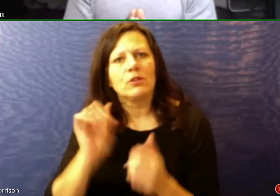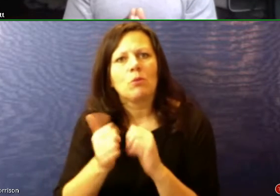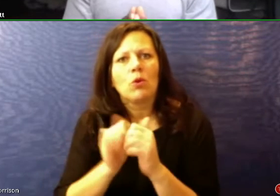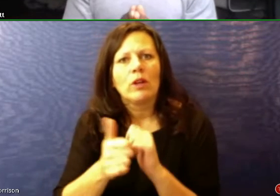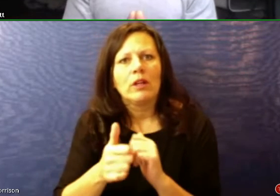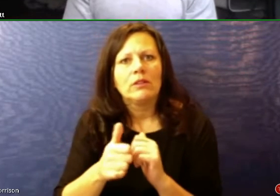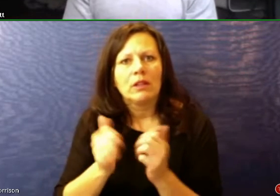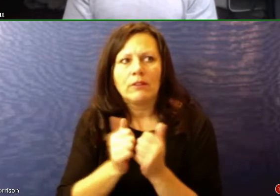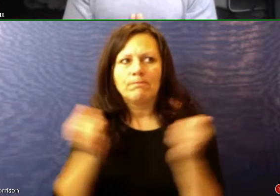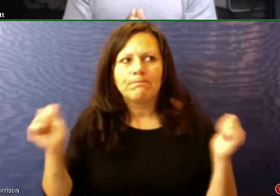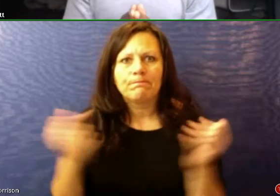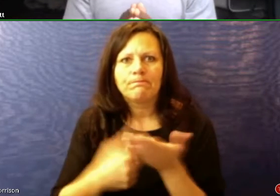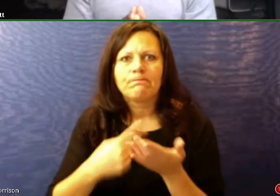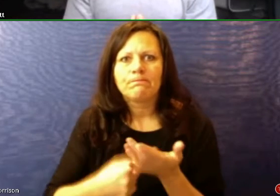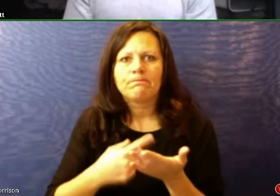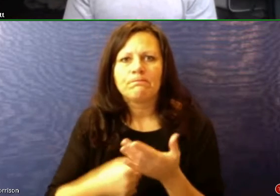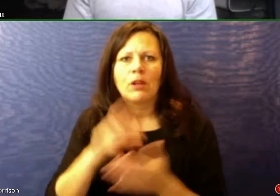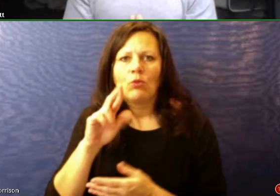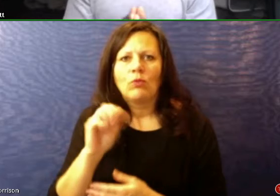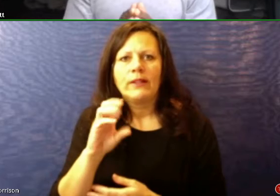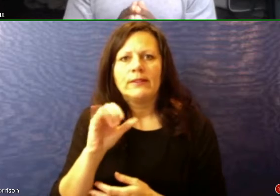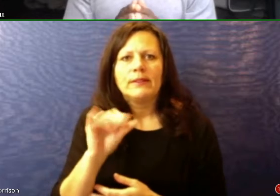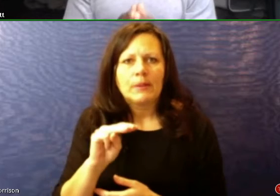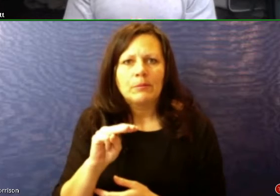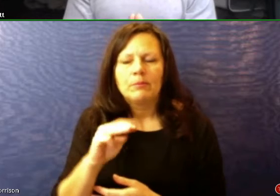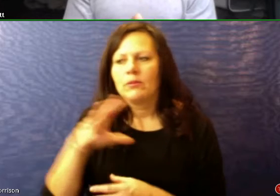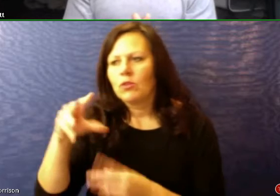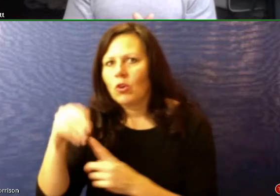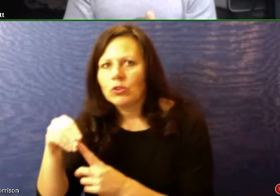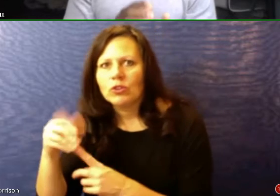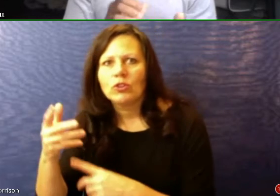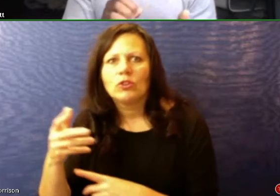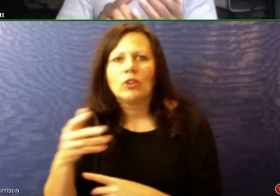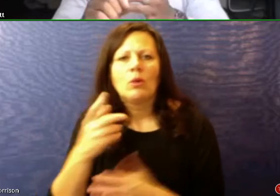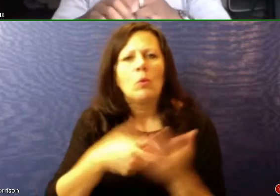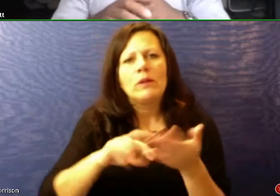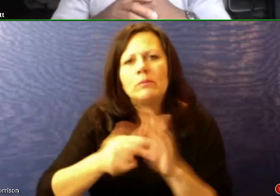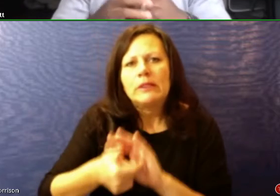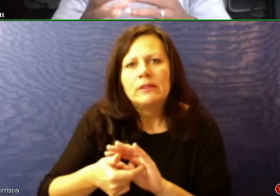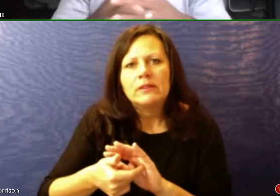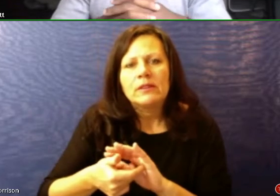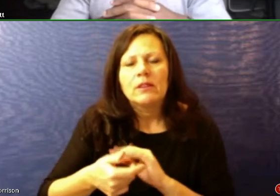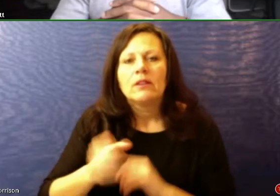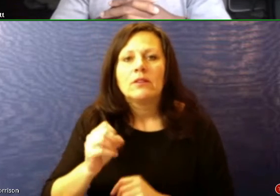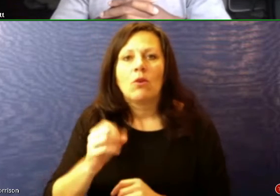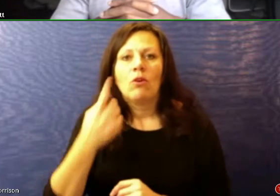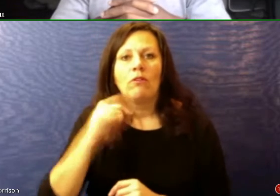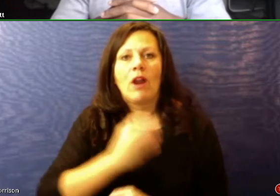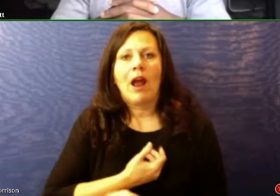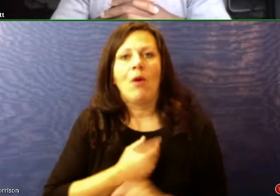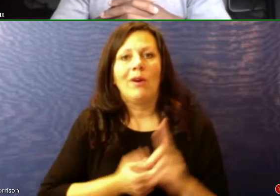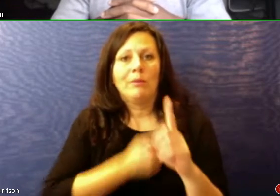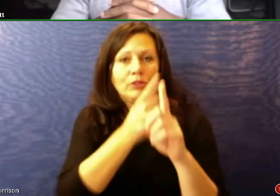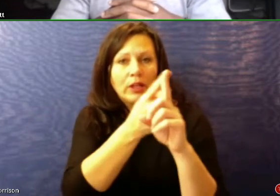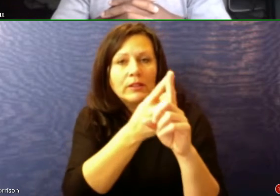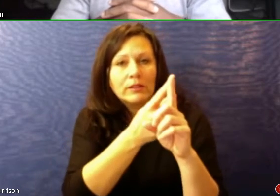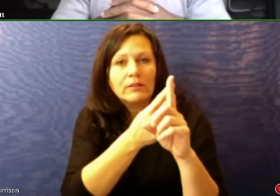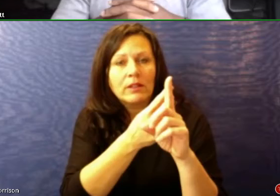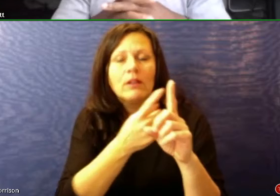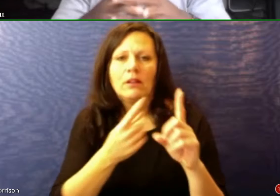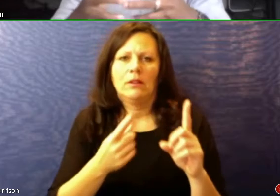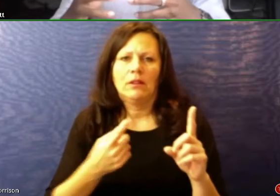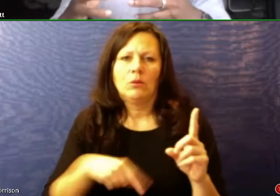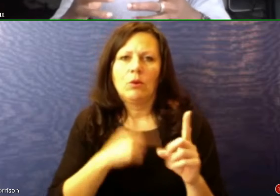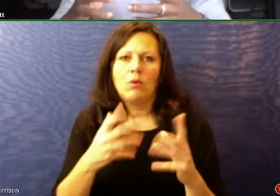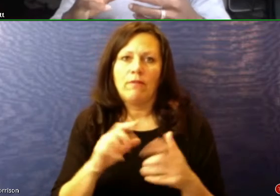about racism and culture and what that means. So for objectives perspectives, we want to make sure first